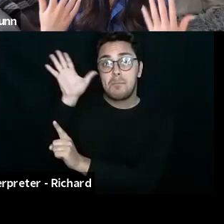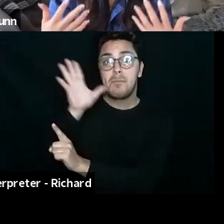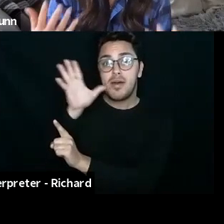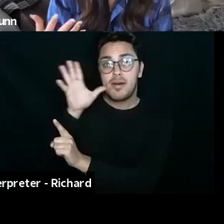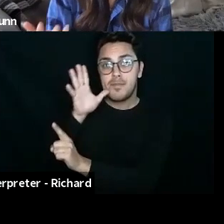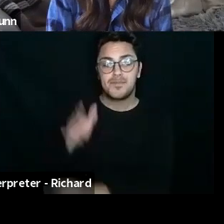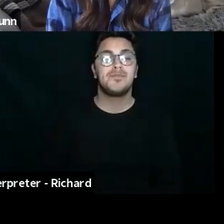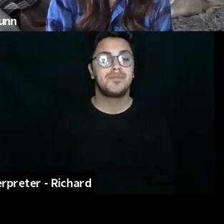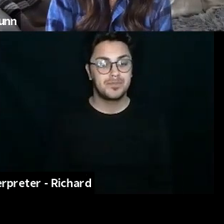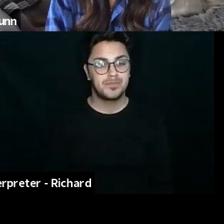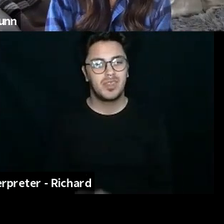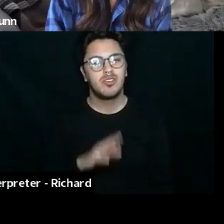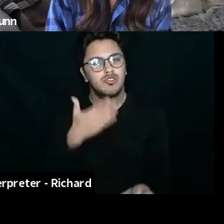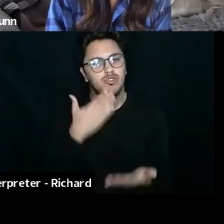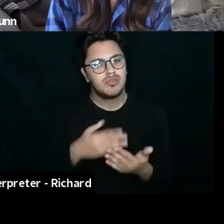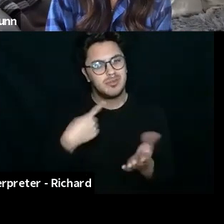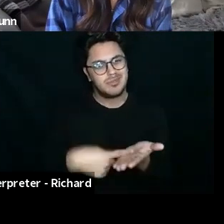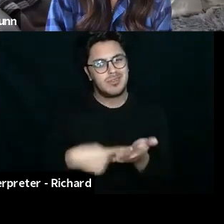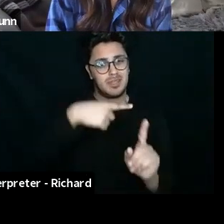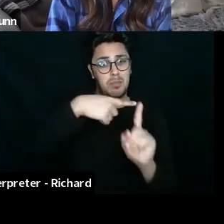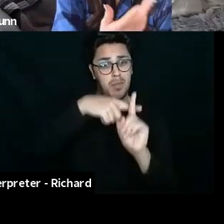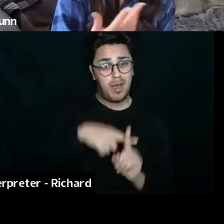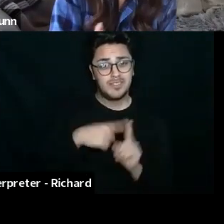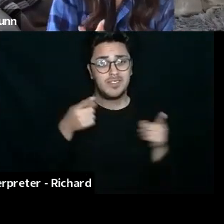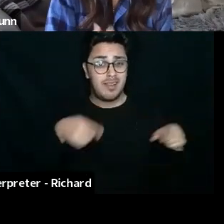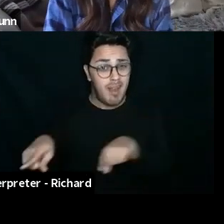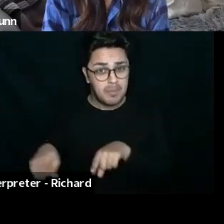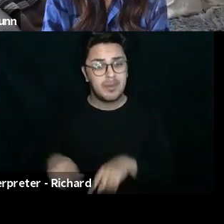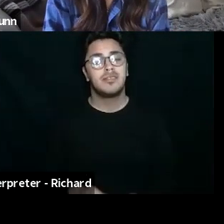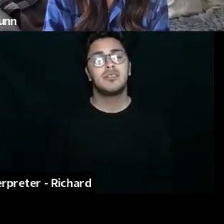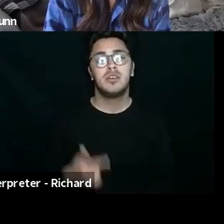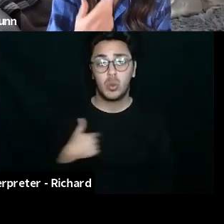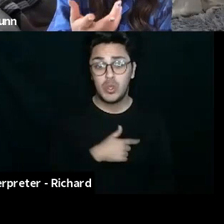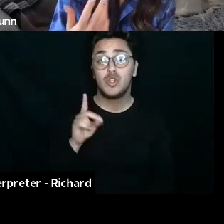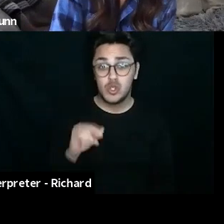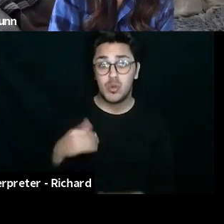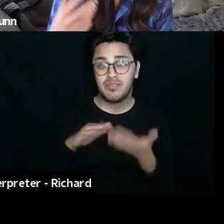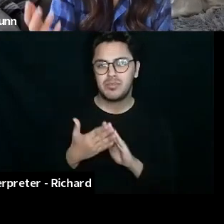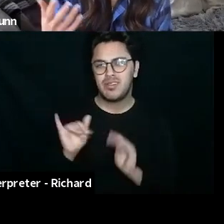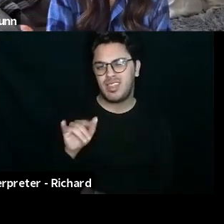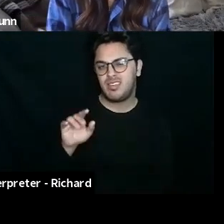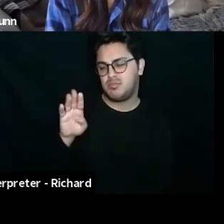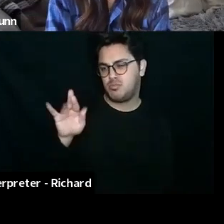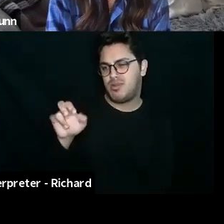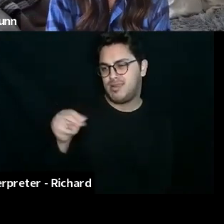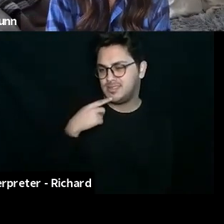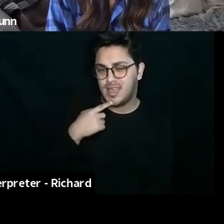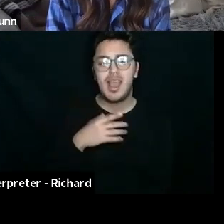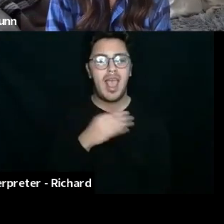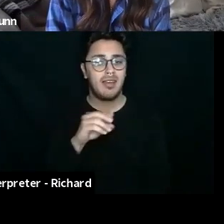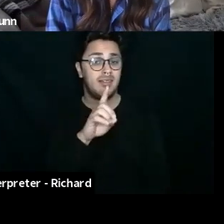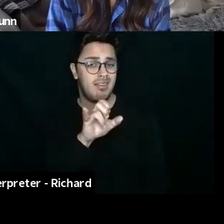talk about the positive things that are happening. The fact that we do have a sense of community, like Brian said, and like what Dion was saying, and that snowball effect the other way,